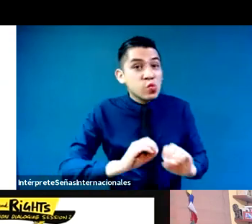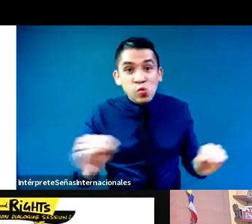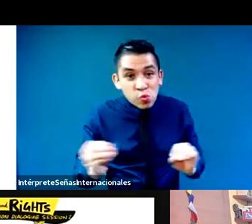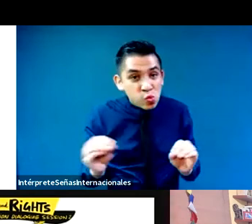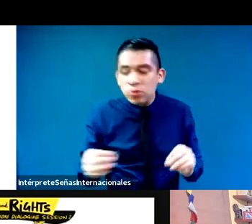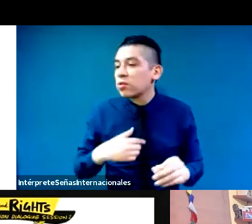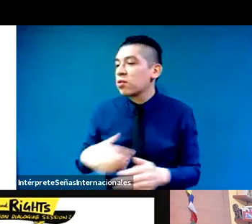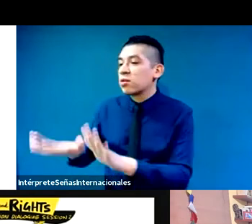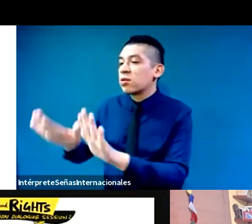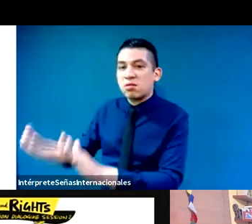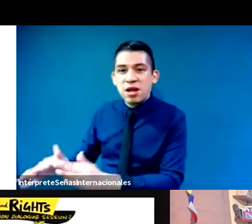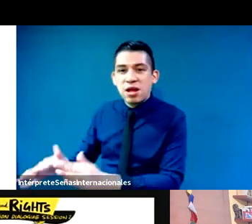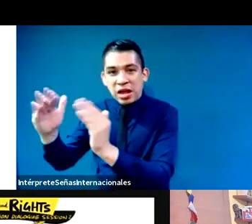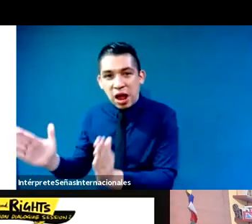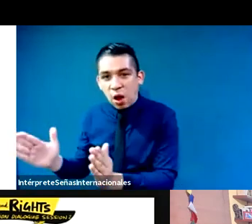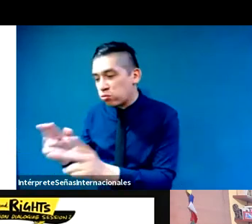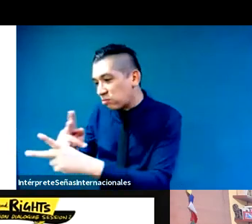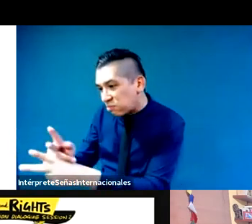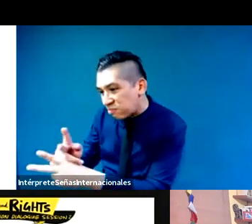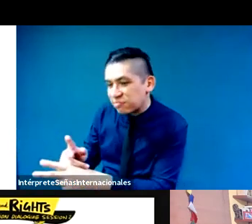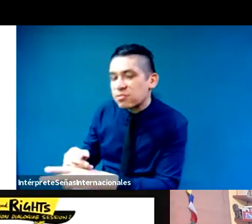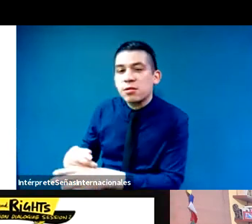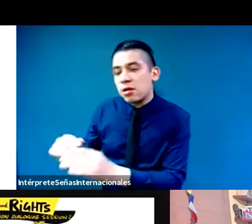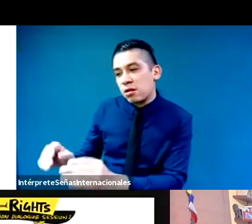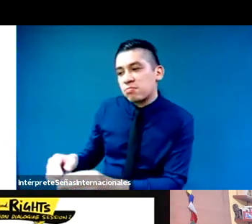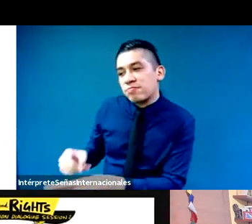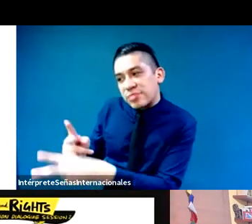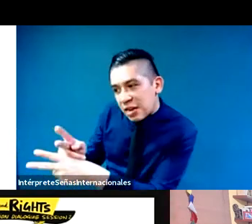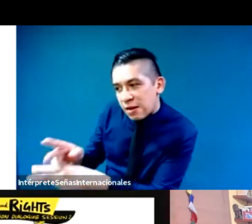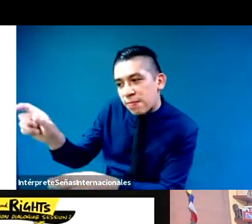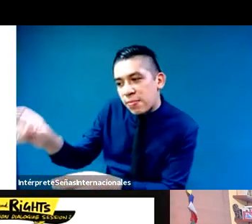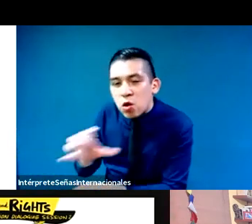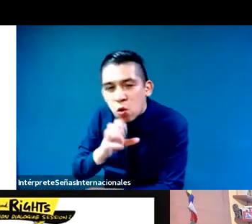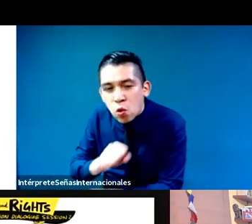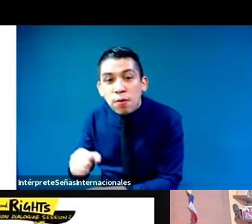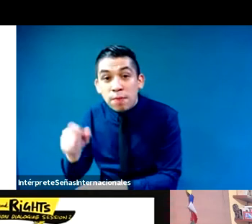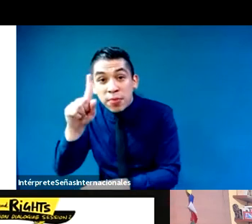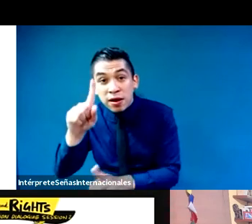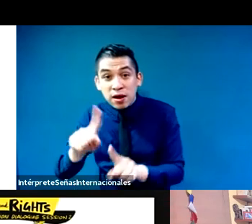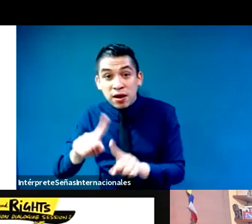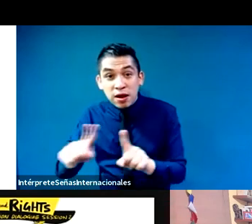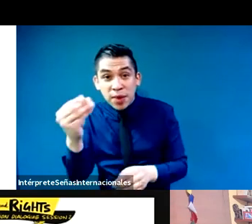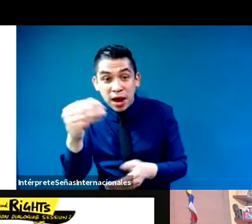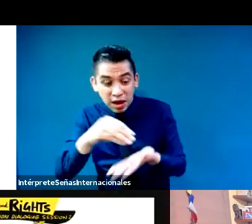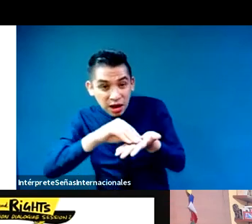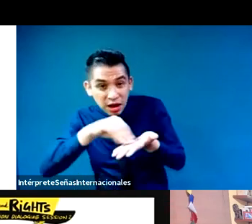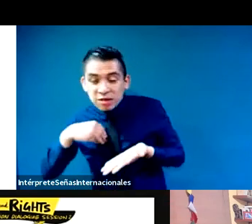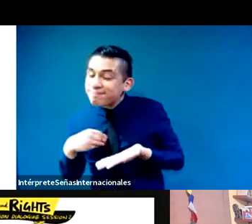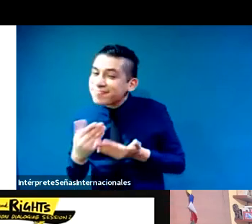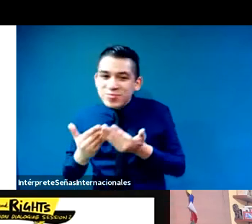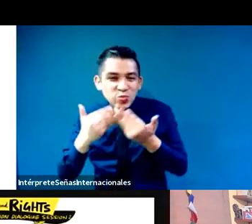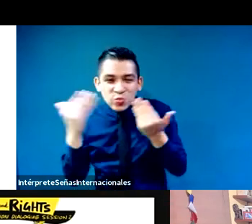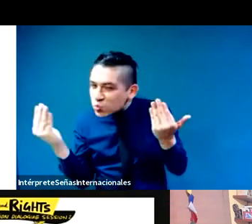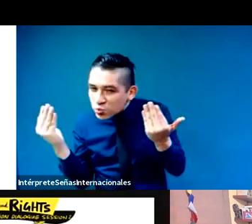policies. Finally, I would like to re-emphasize the importance of inclusion,